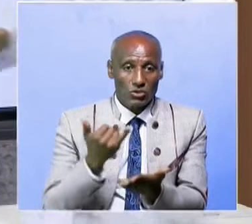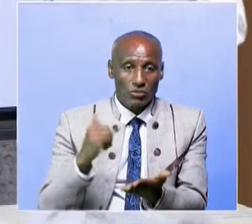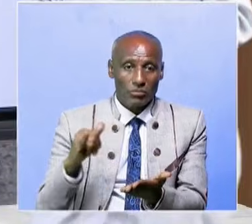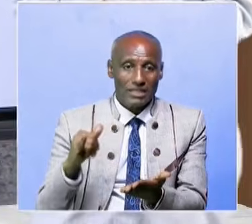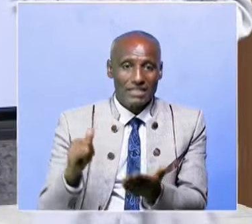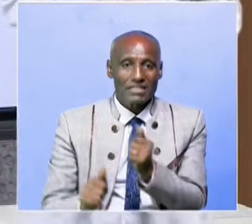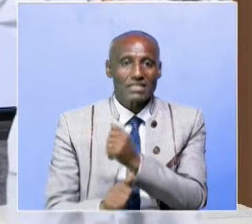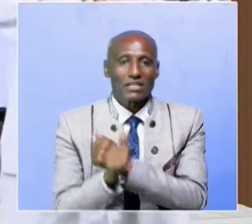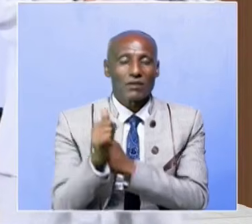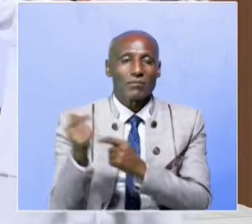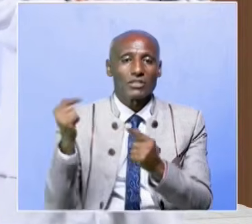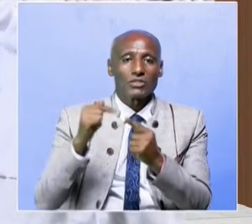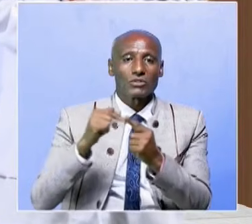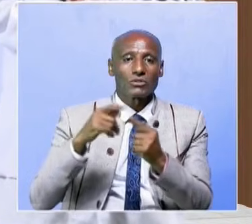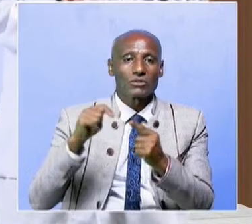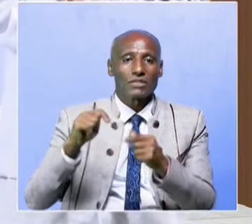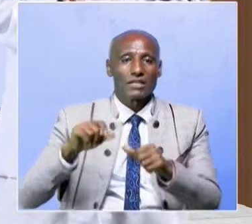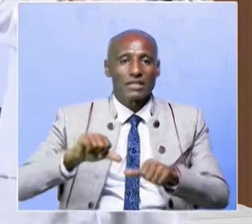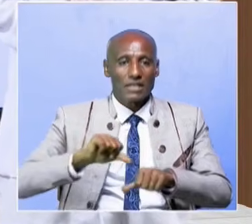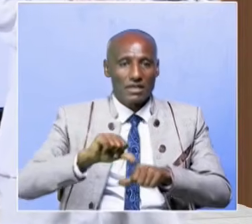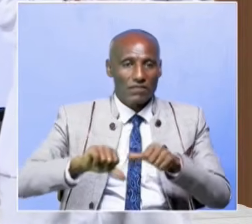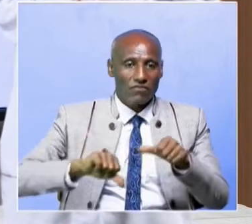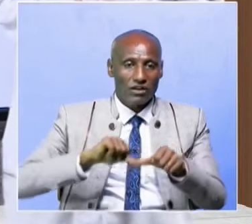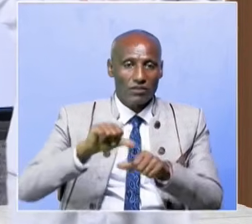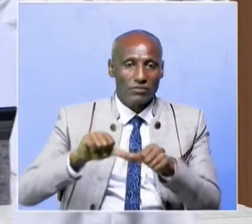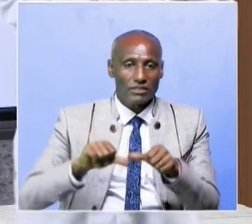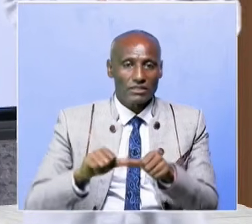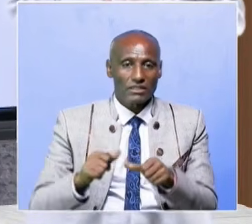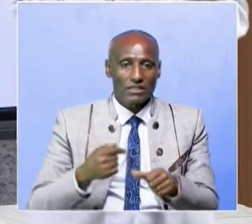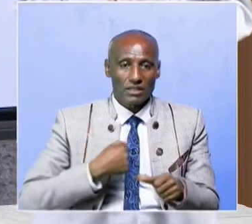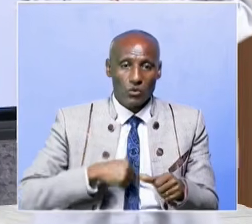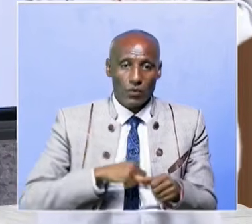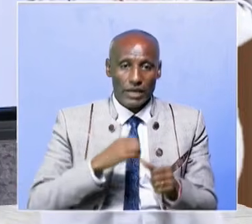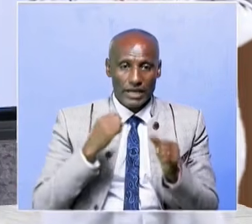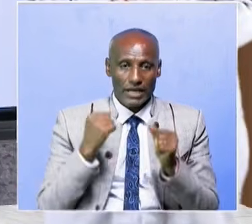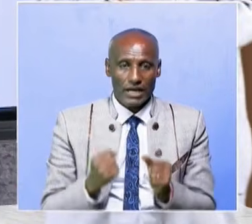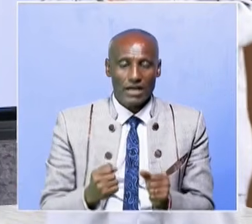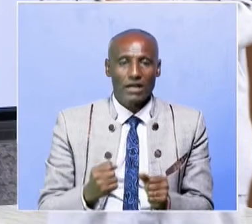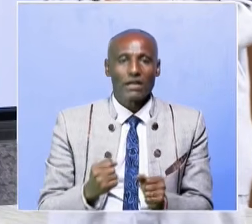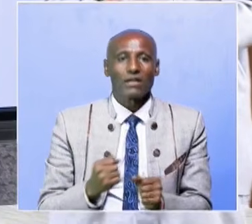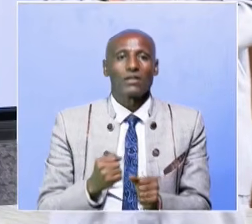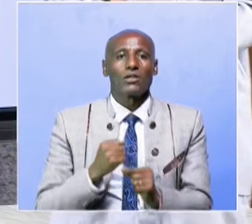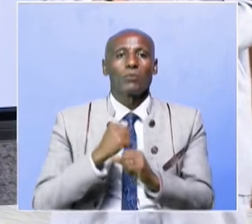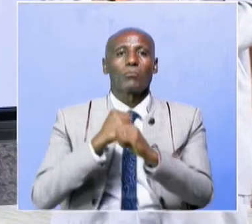stopping damage to the environment. So we can protect our environment by doing